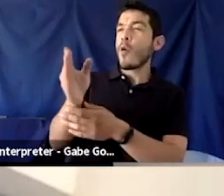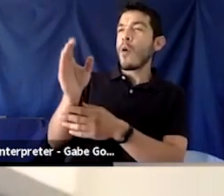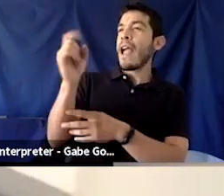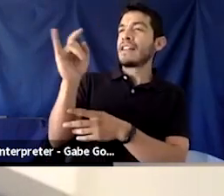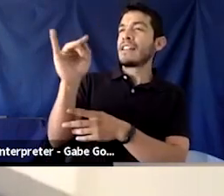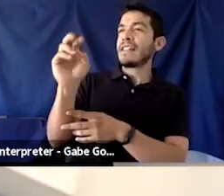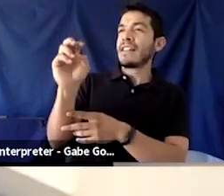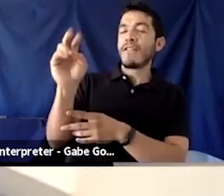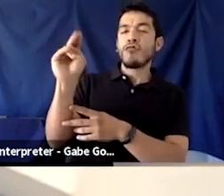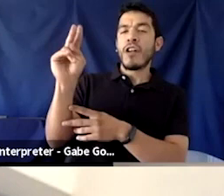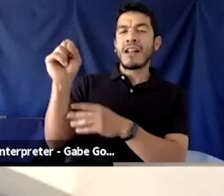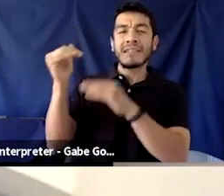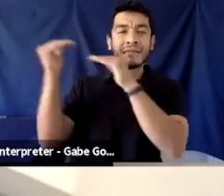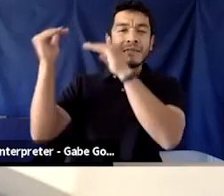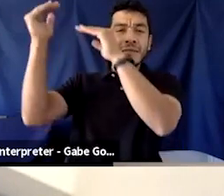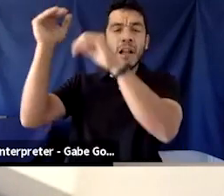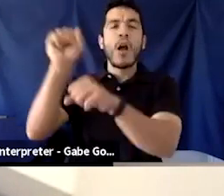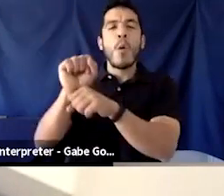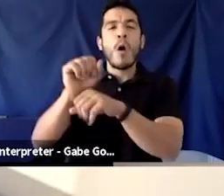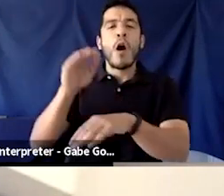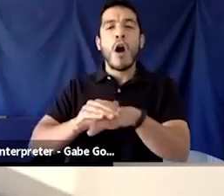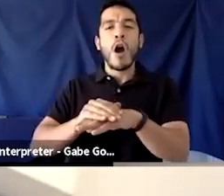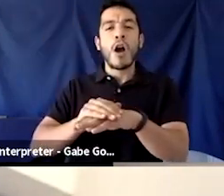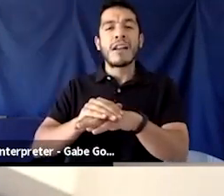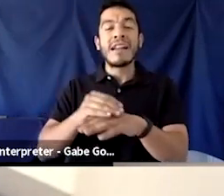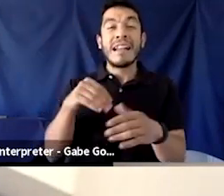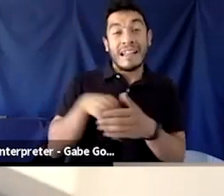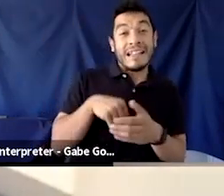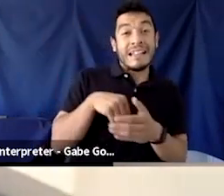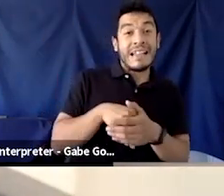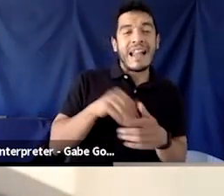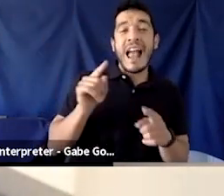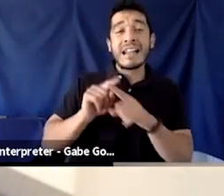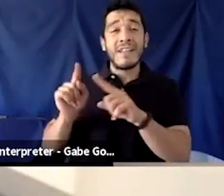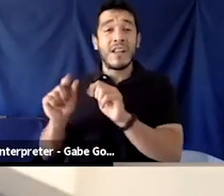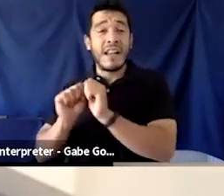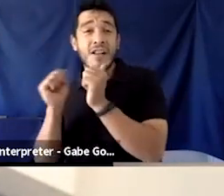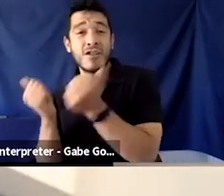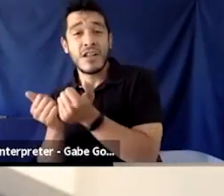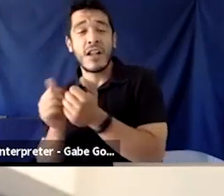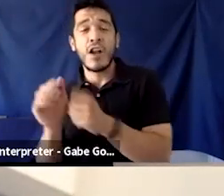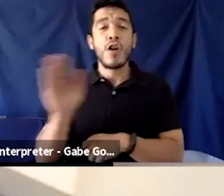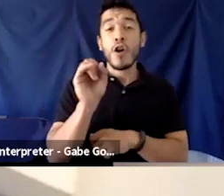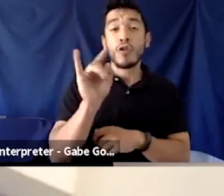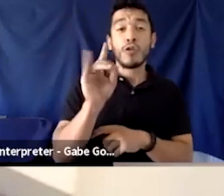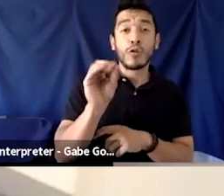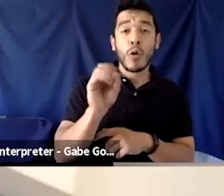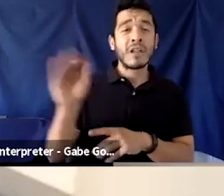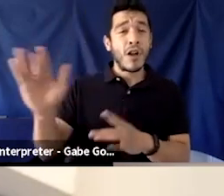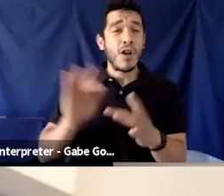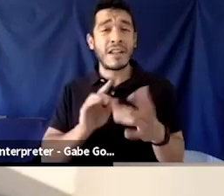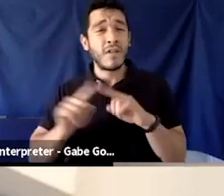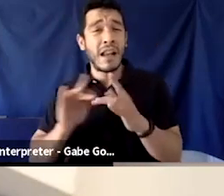on what I would say the inside at your different your agencies, your studios, and your networks, and really